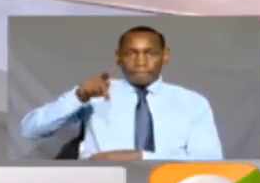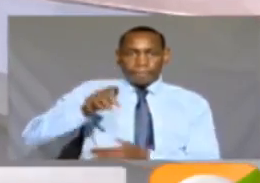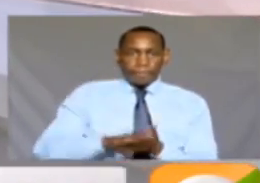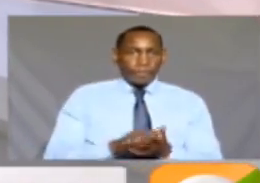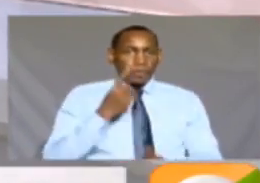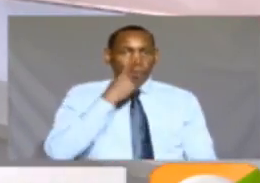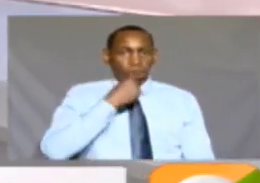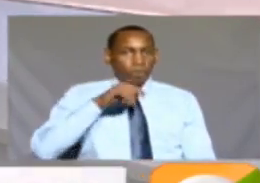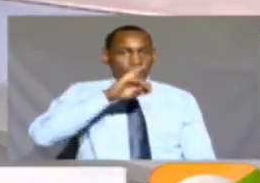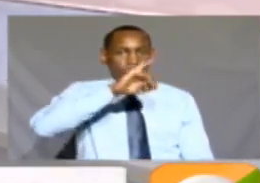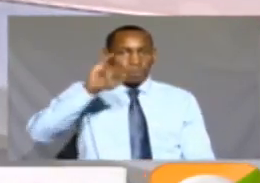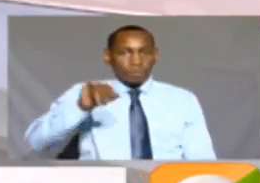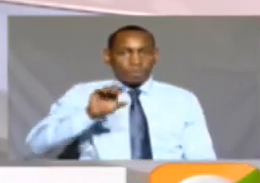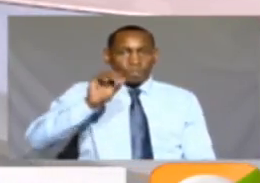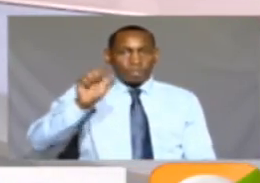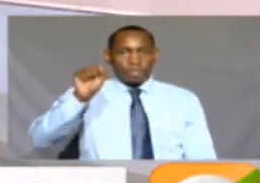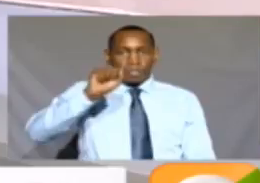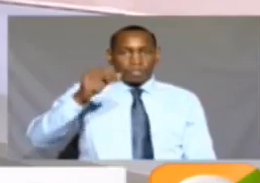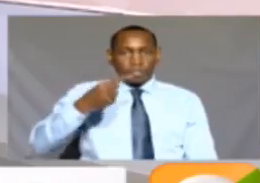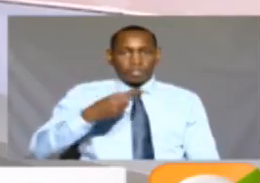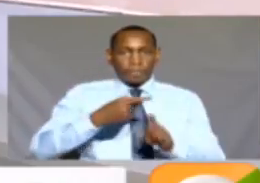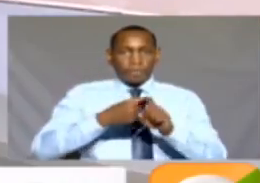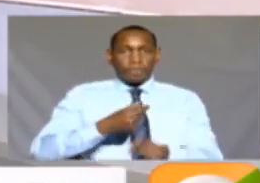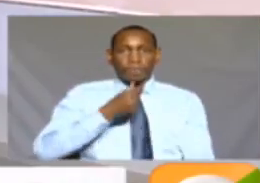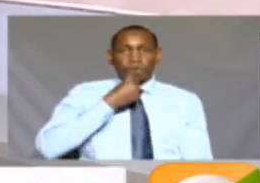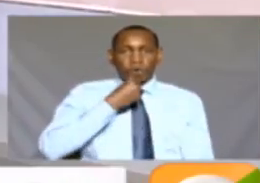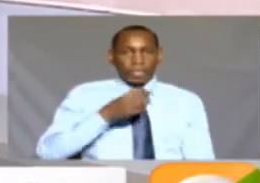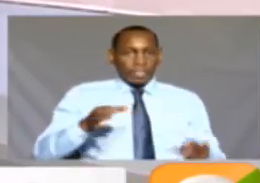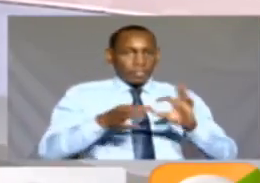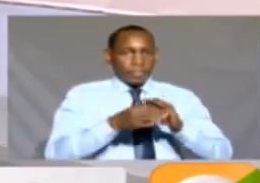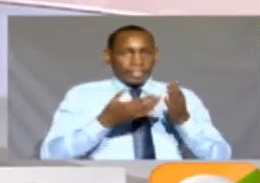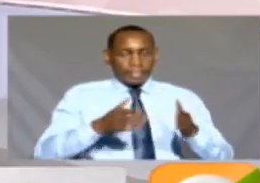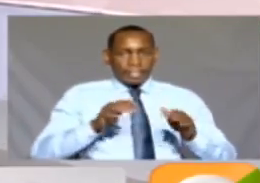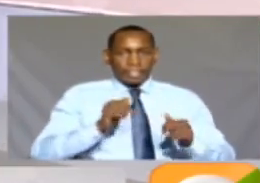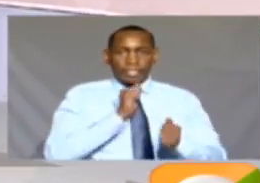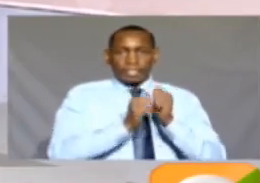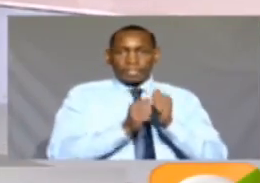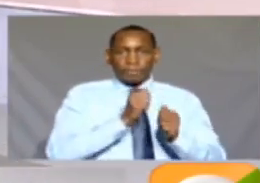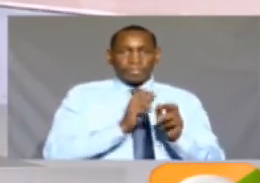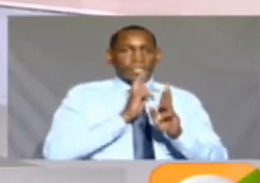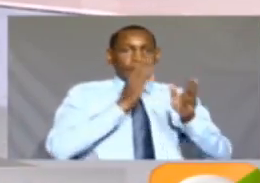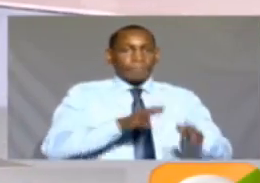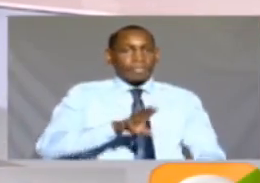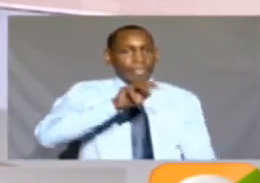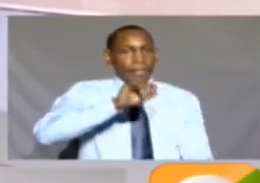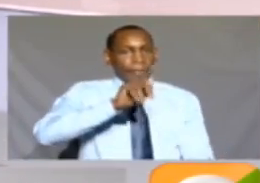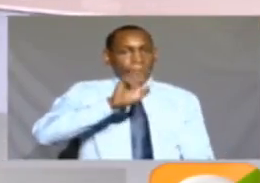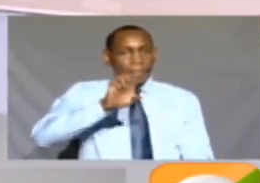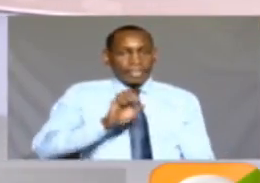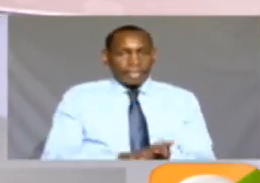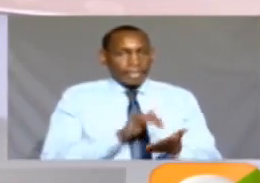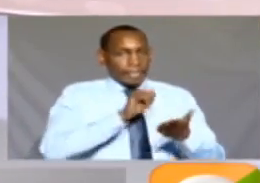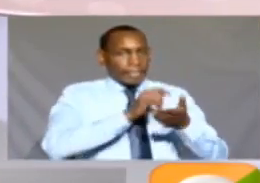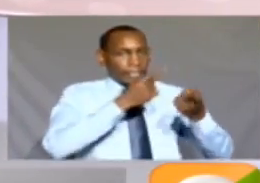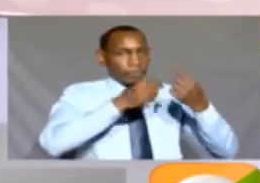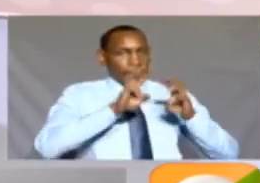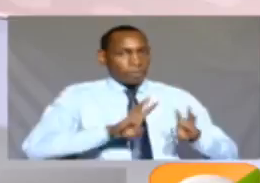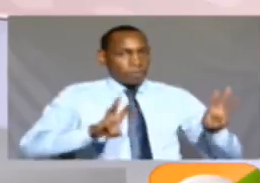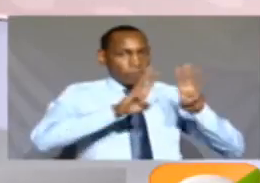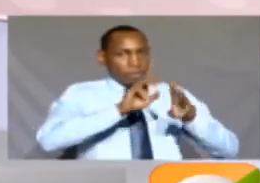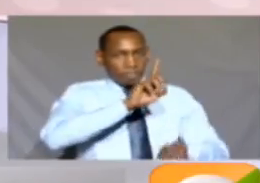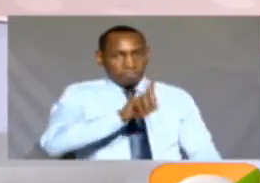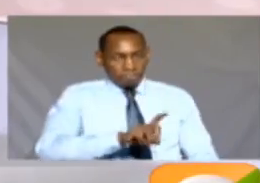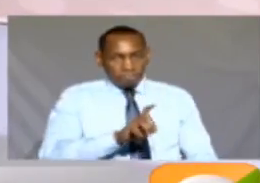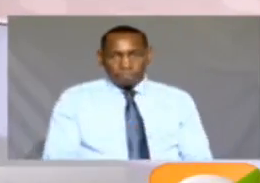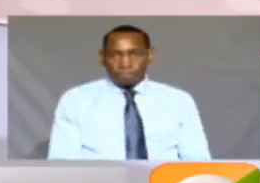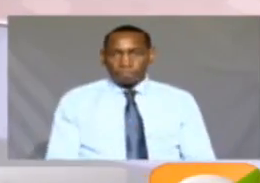Joash Onyango from Gor Mahia. Joining me live now is our sports editor, Mike Okinyi. Mike, was that win deserved or